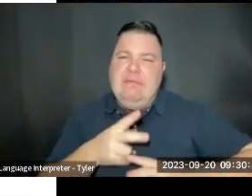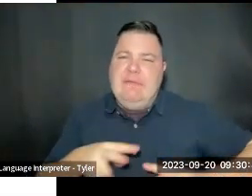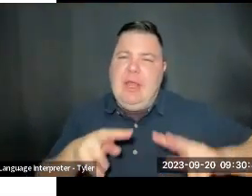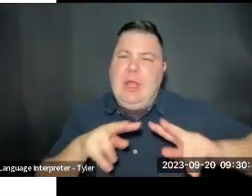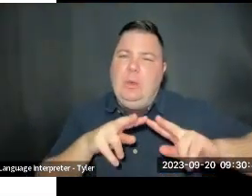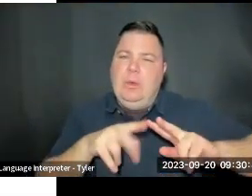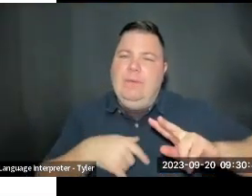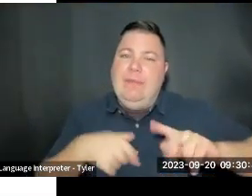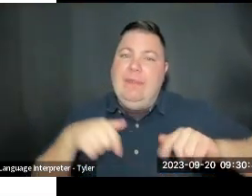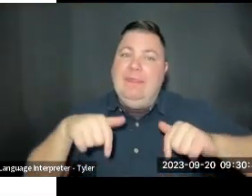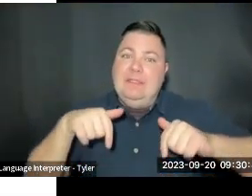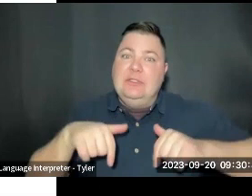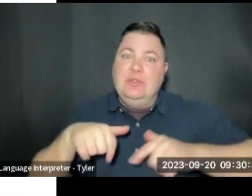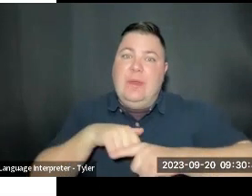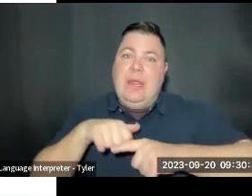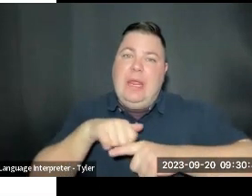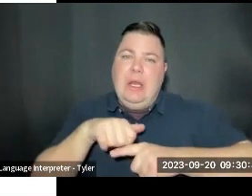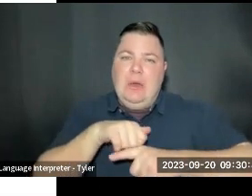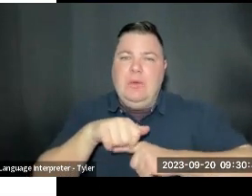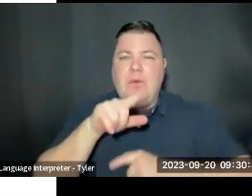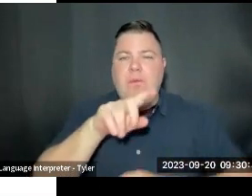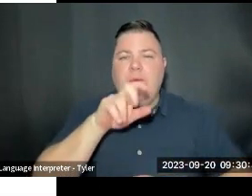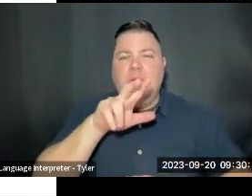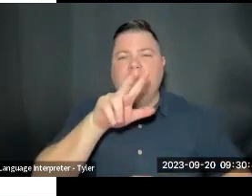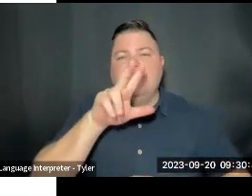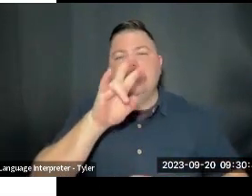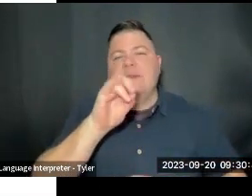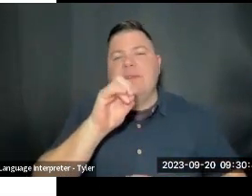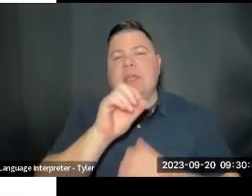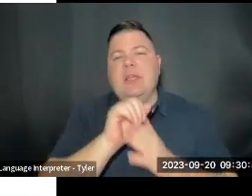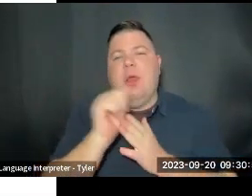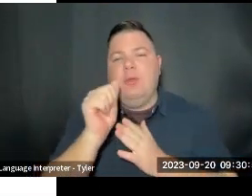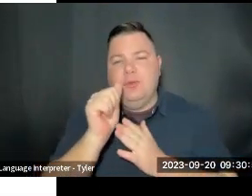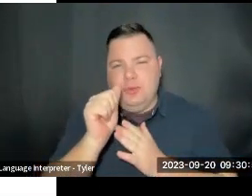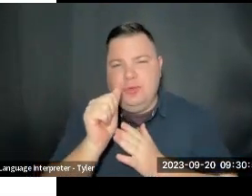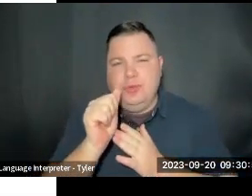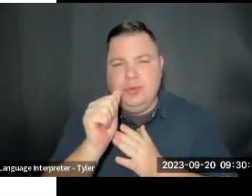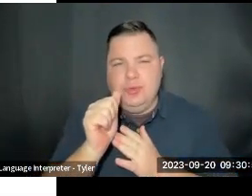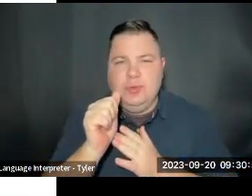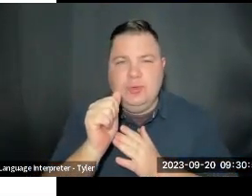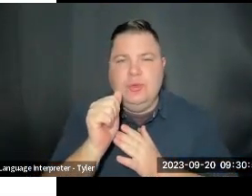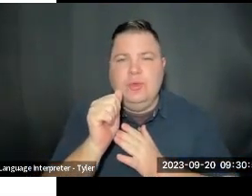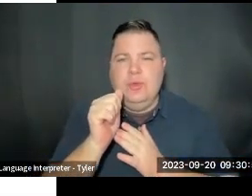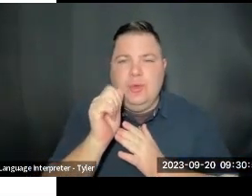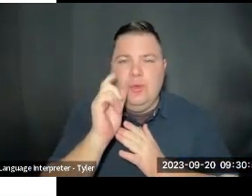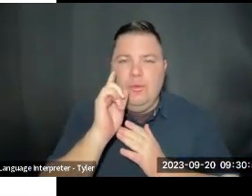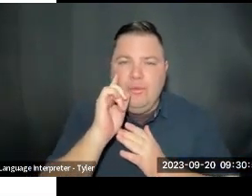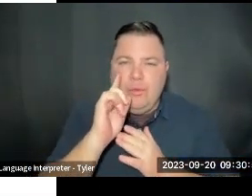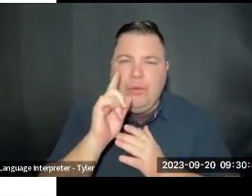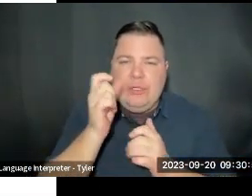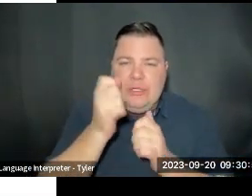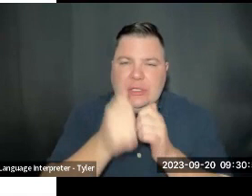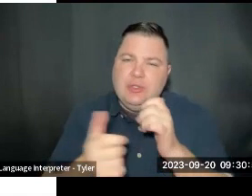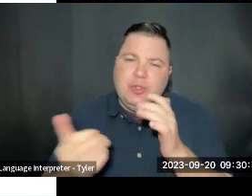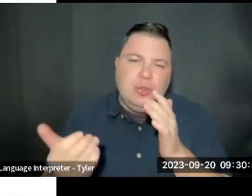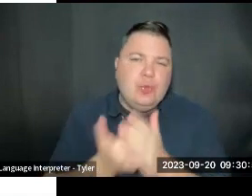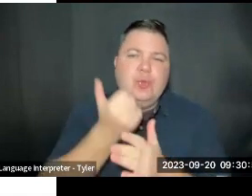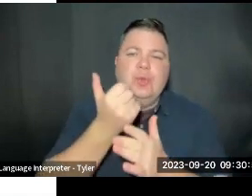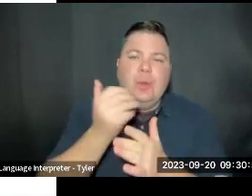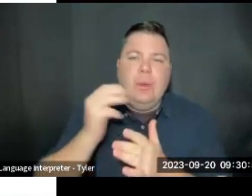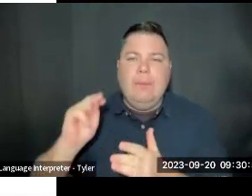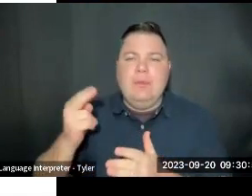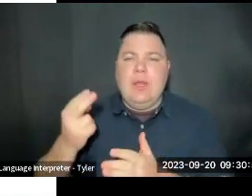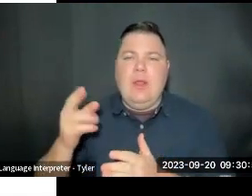this training is about $170 per new first year. You